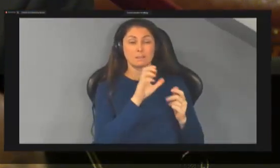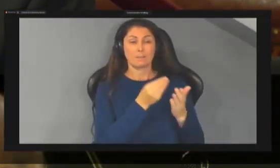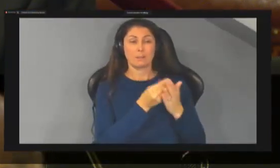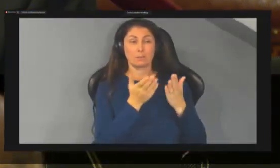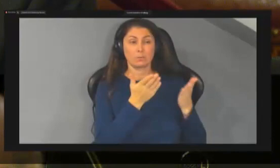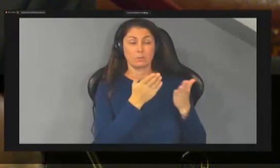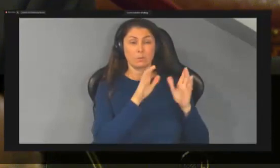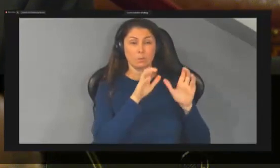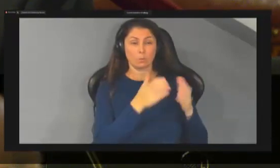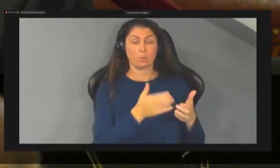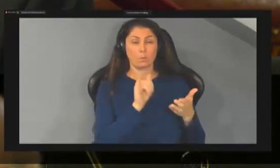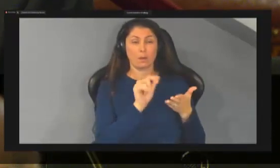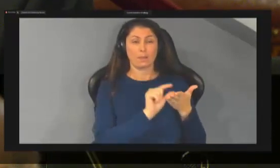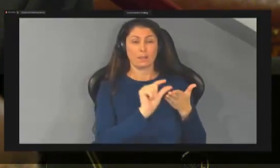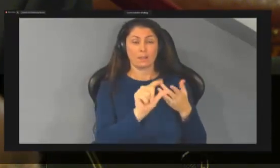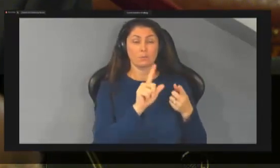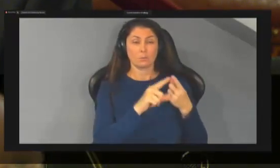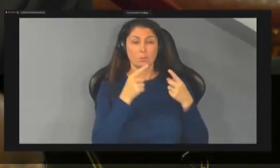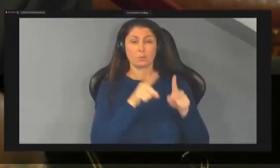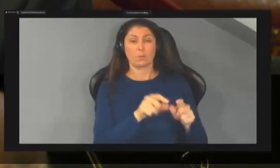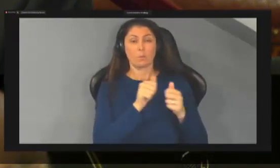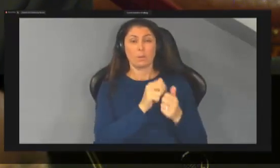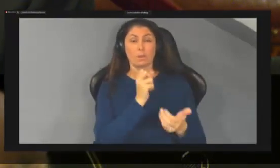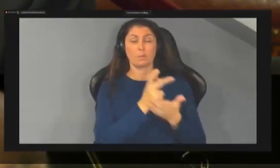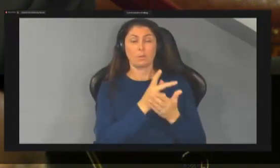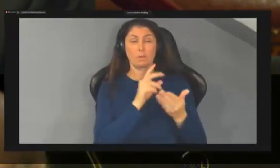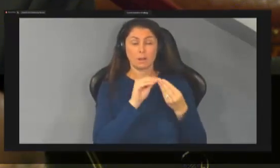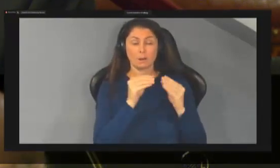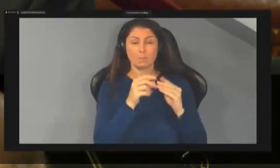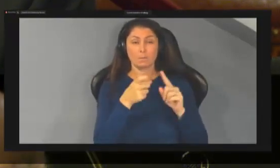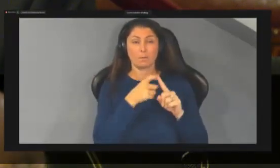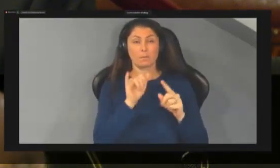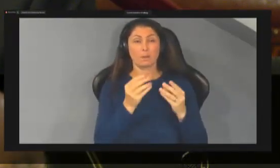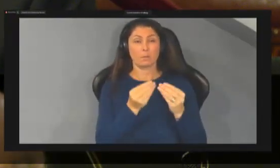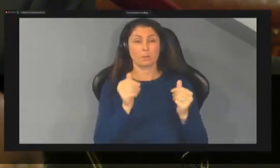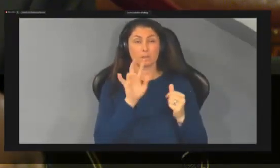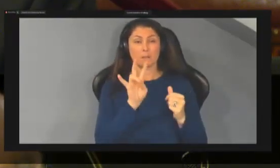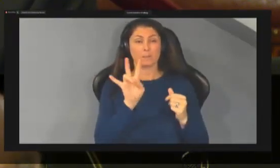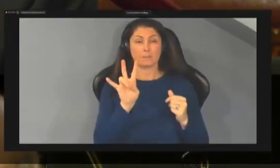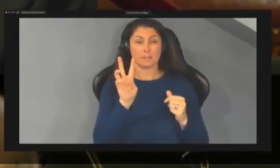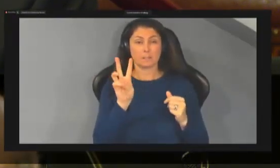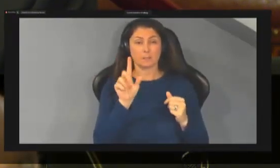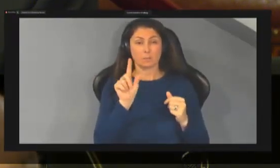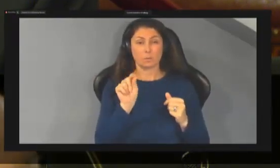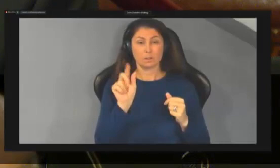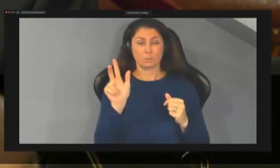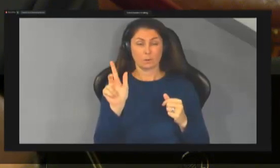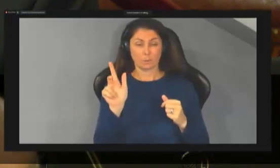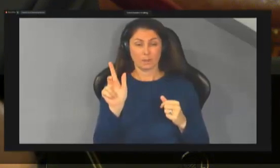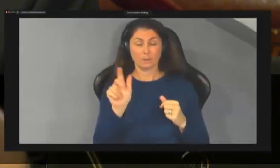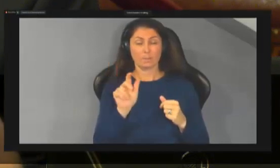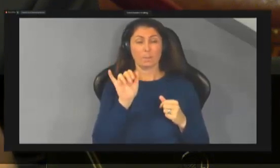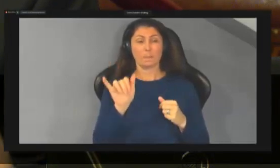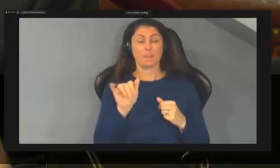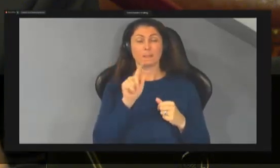Group allocation to align with the approved numbers from Resolution 776 of 2023, which is a